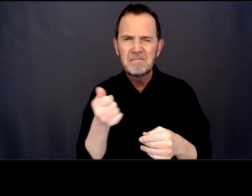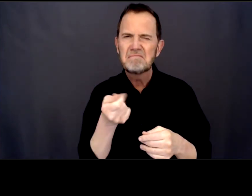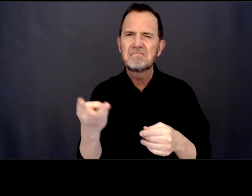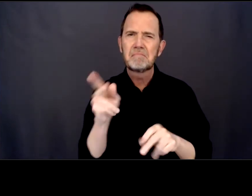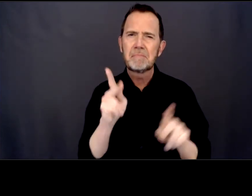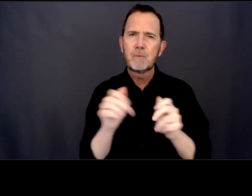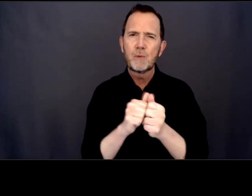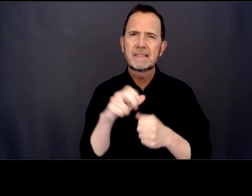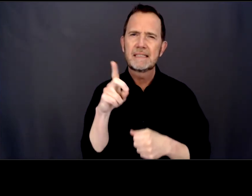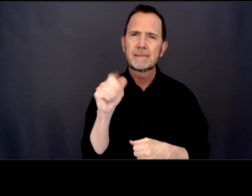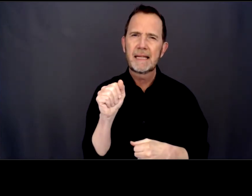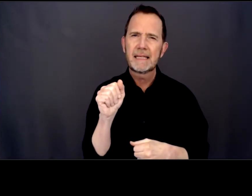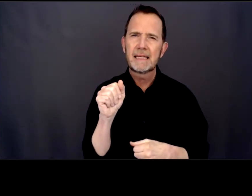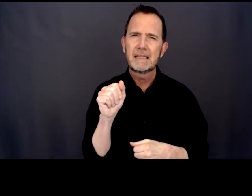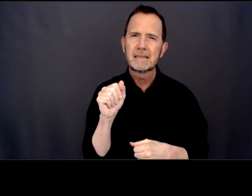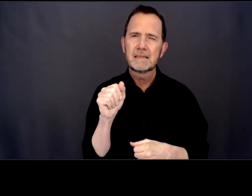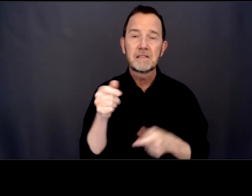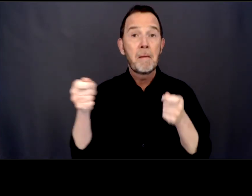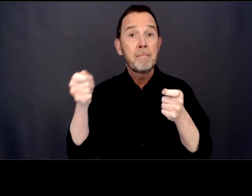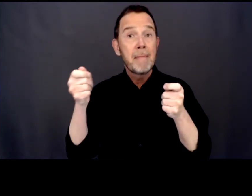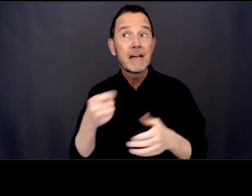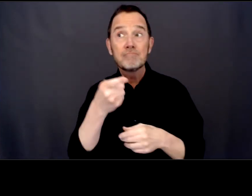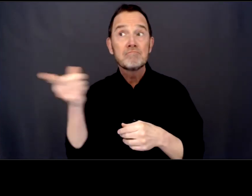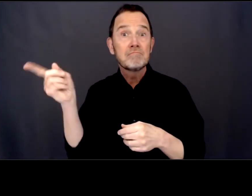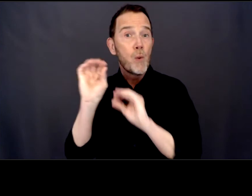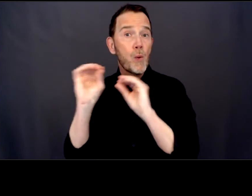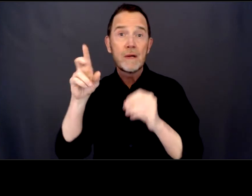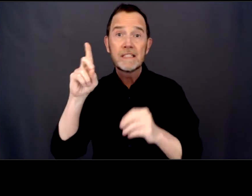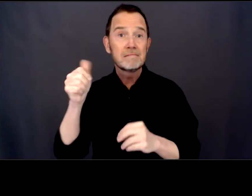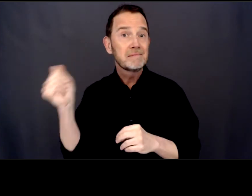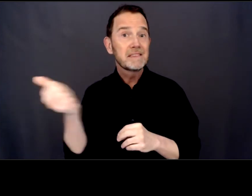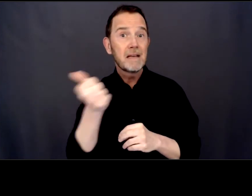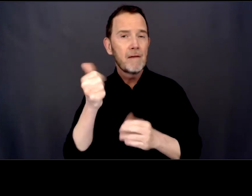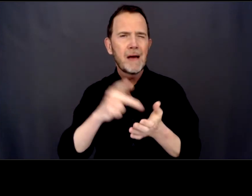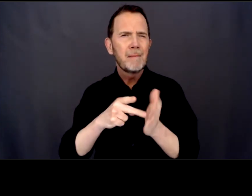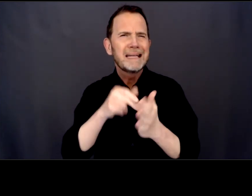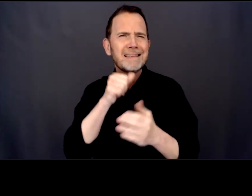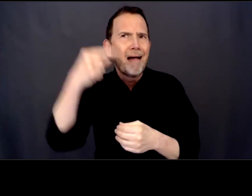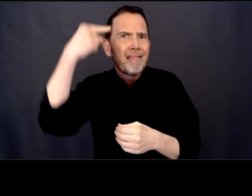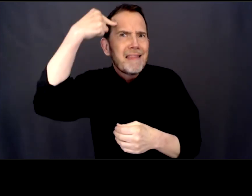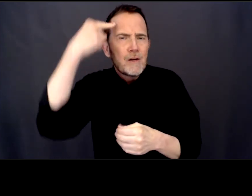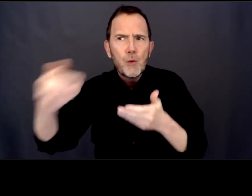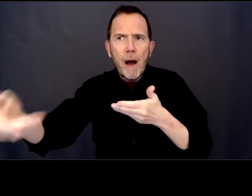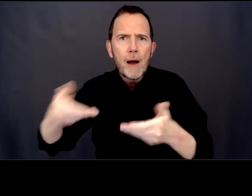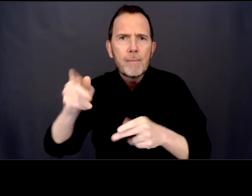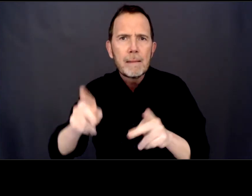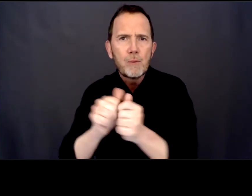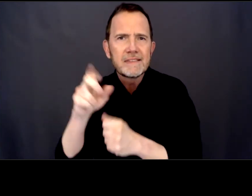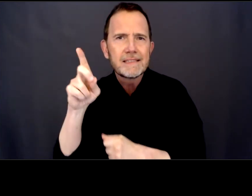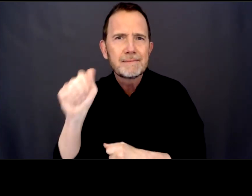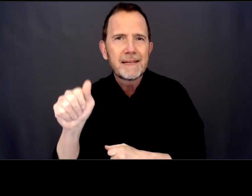not hiring people with disabilities, they're not making as much money as others in the organization. So there's a lot of